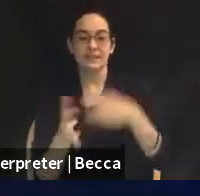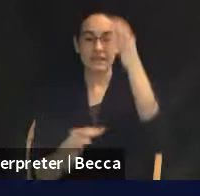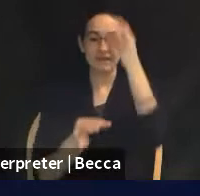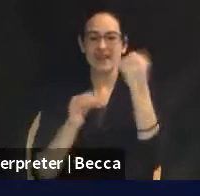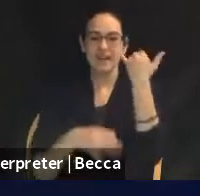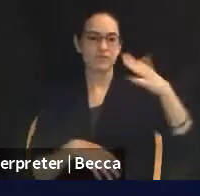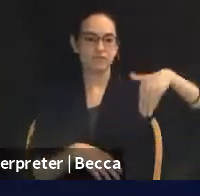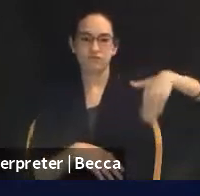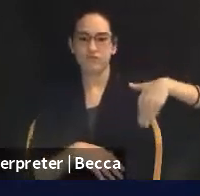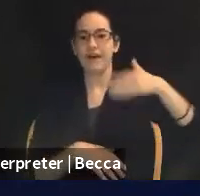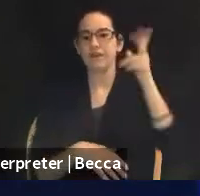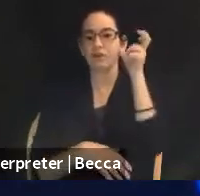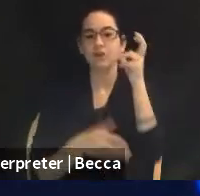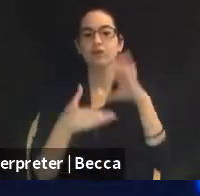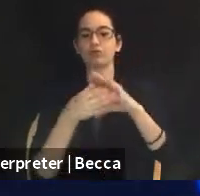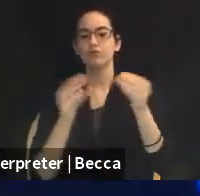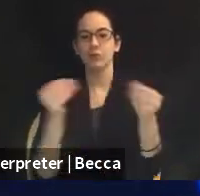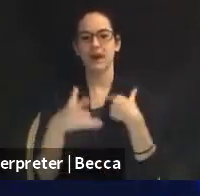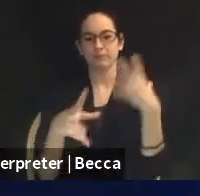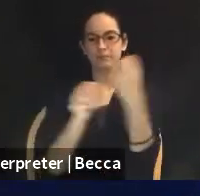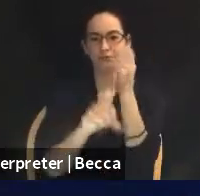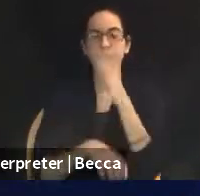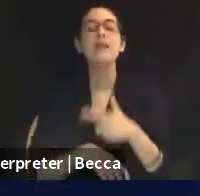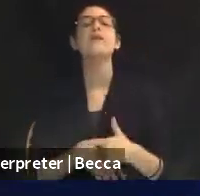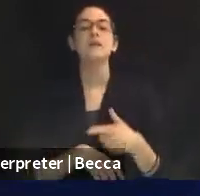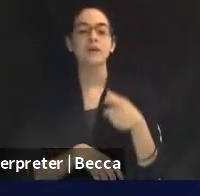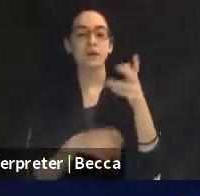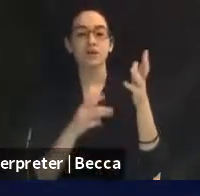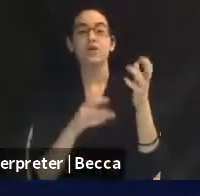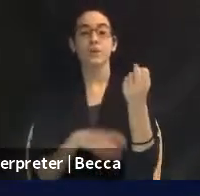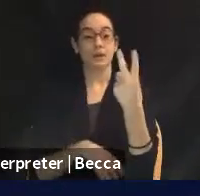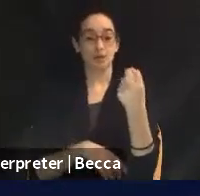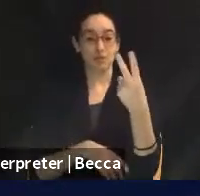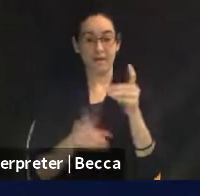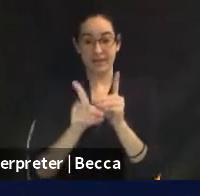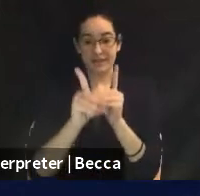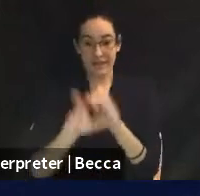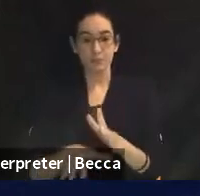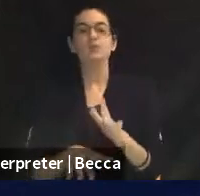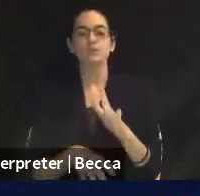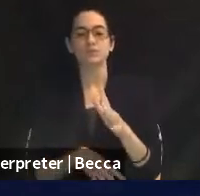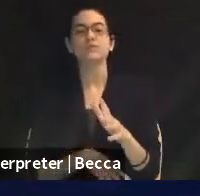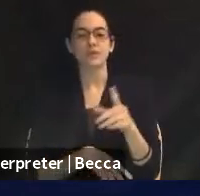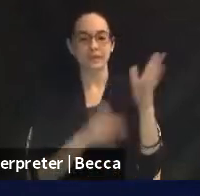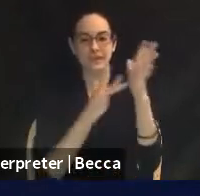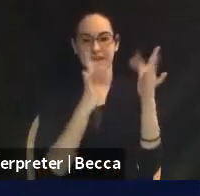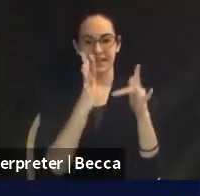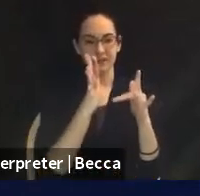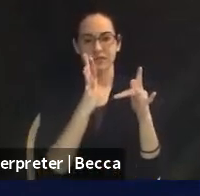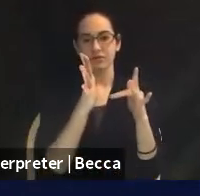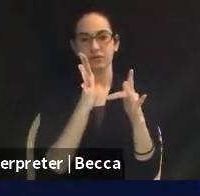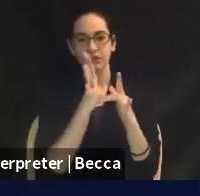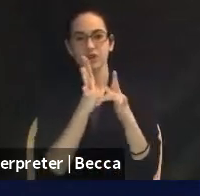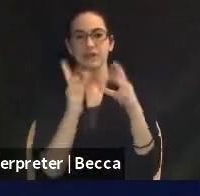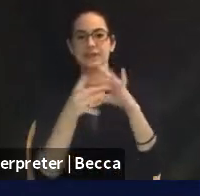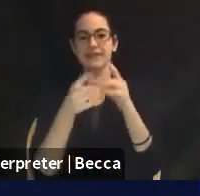the disciples of Jesus, there were 12 disciples. There were more than that, but 12 that Jesus identified as disciples and followers. They're in a boat